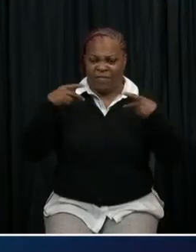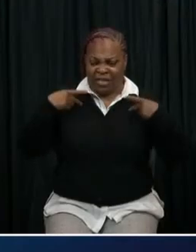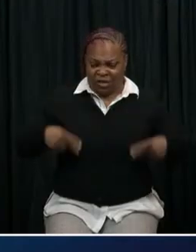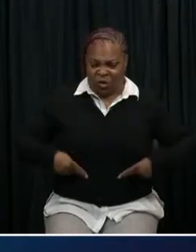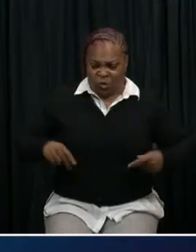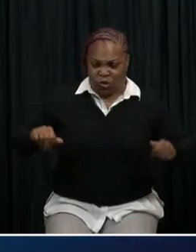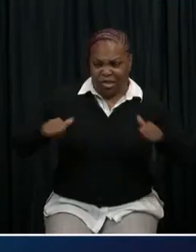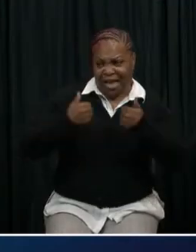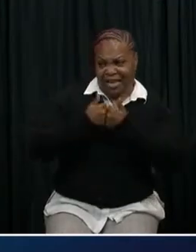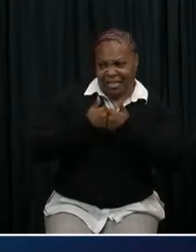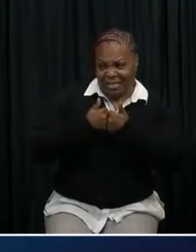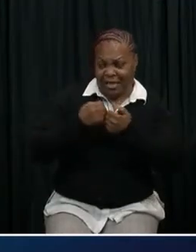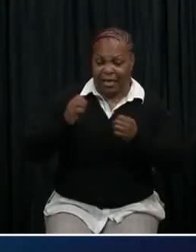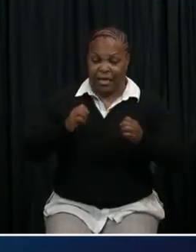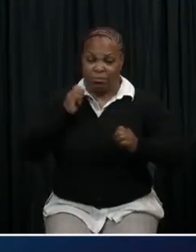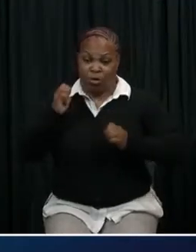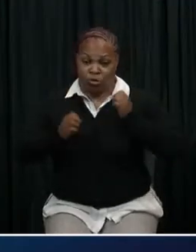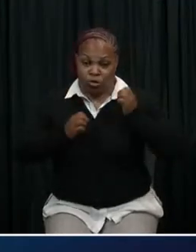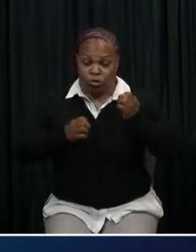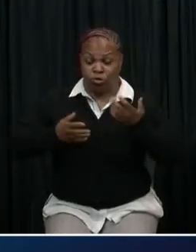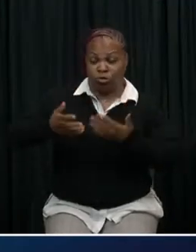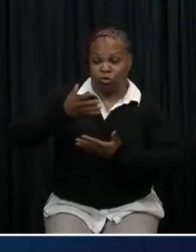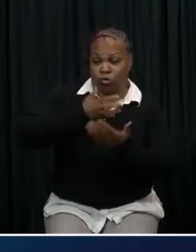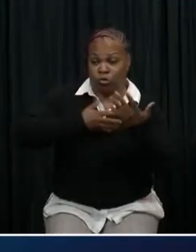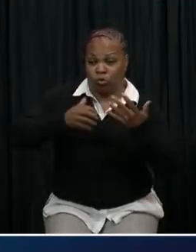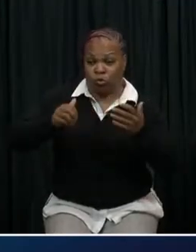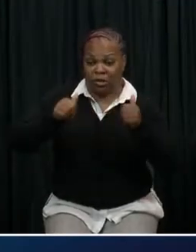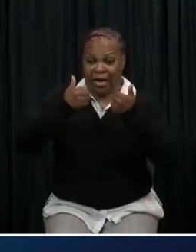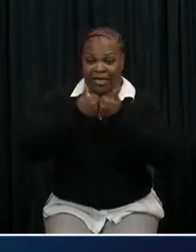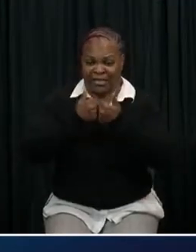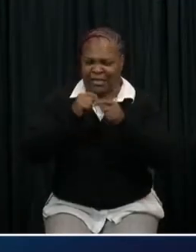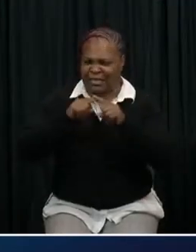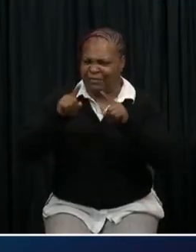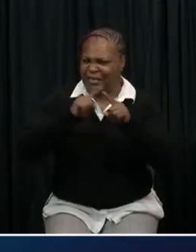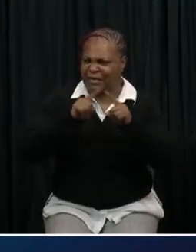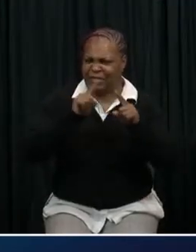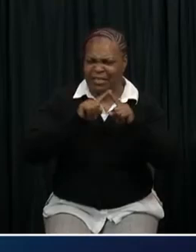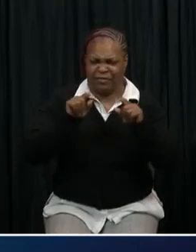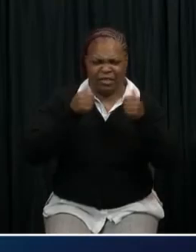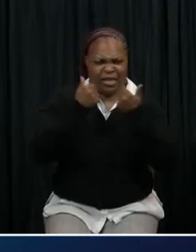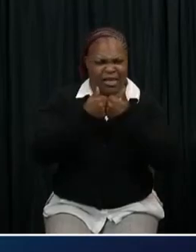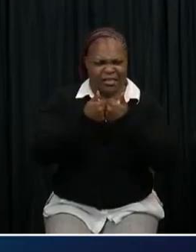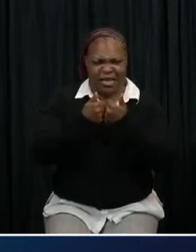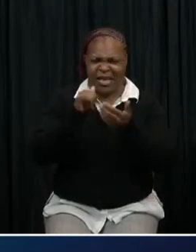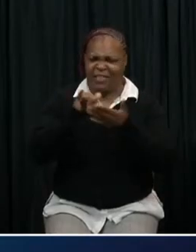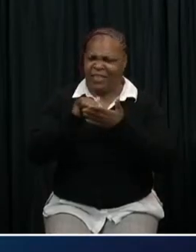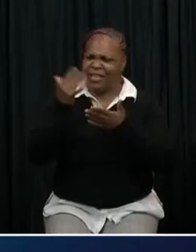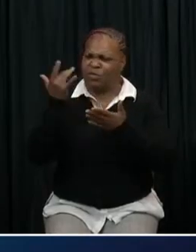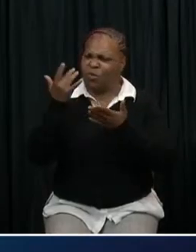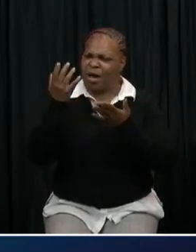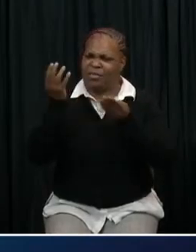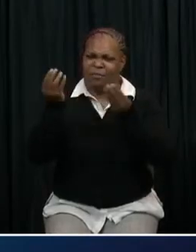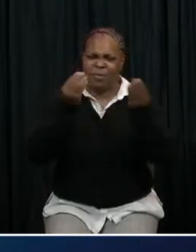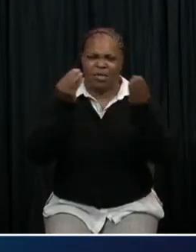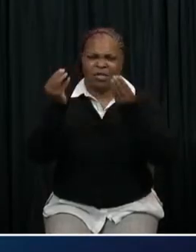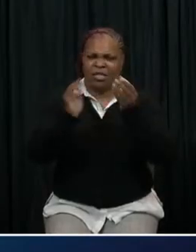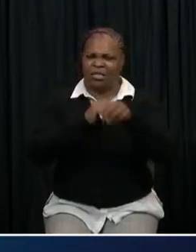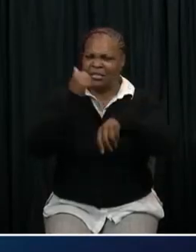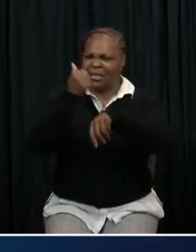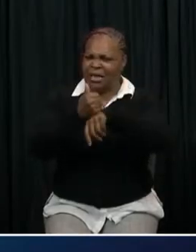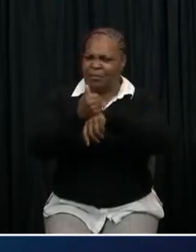physically challenged, but emotional, social, and any other kind of stress, This is why this ministry has been